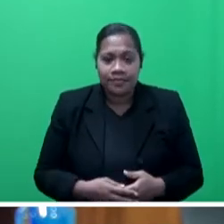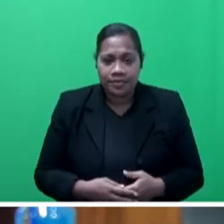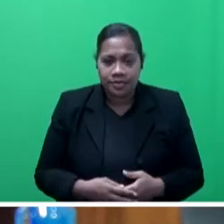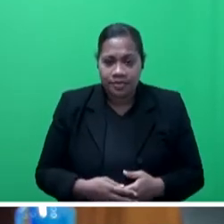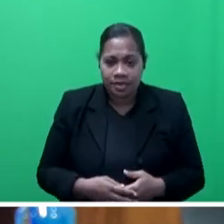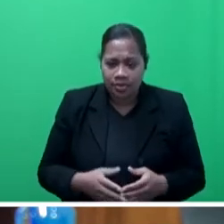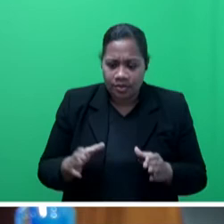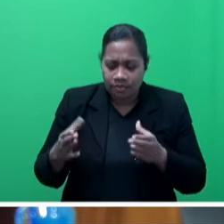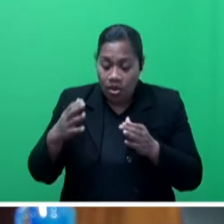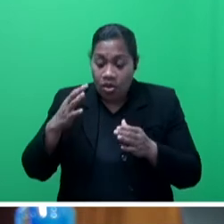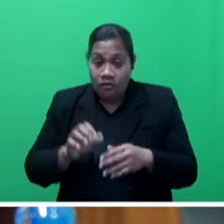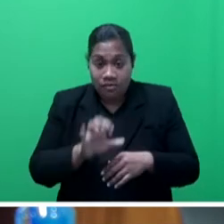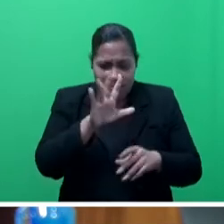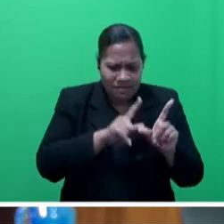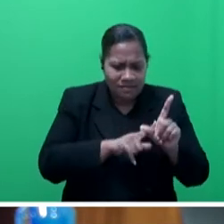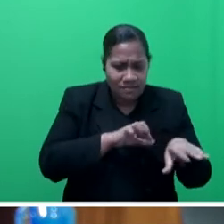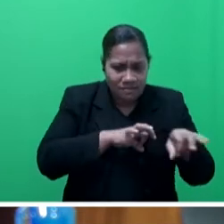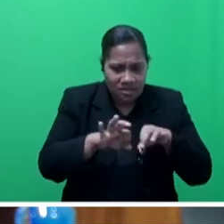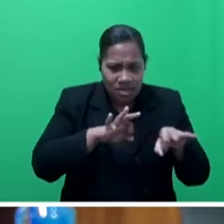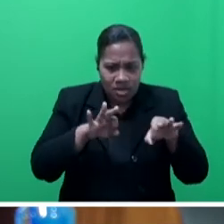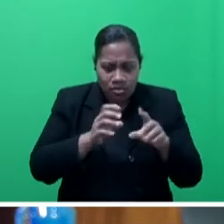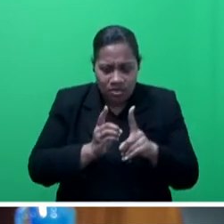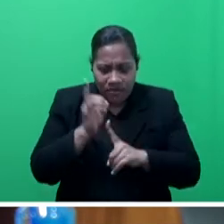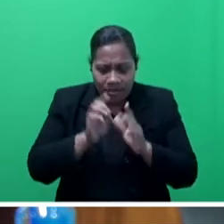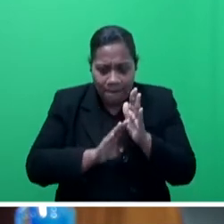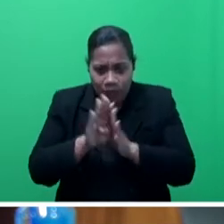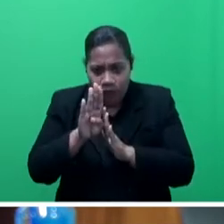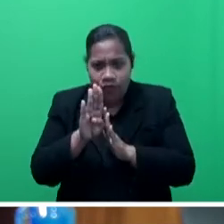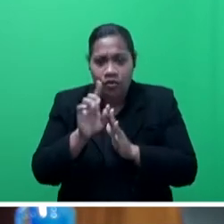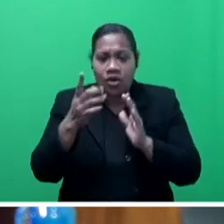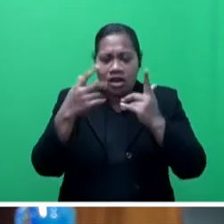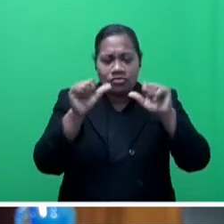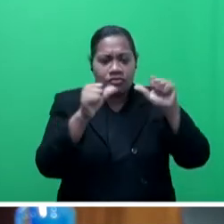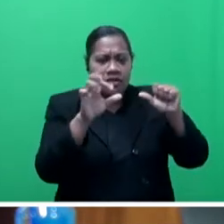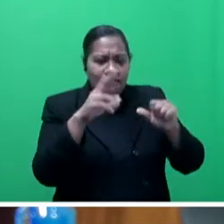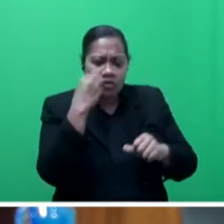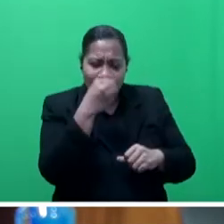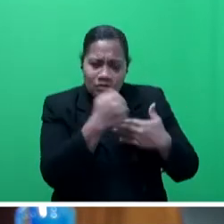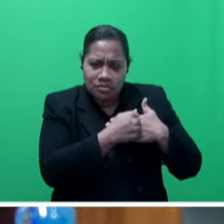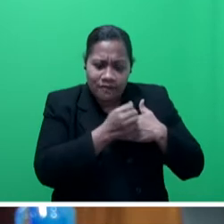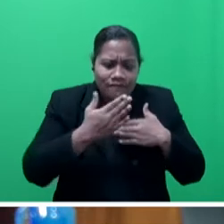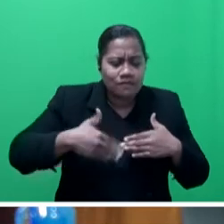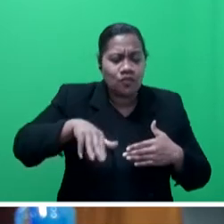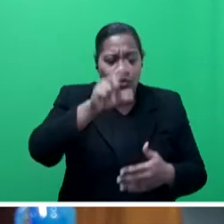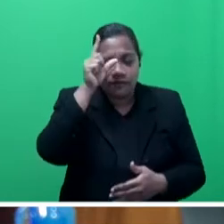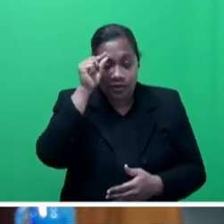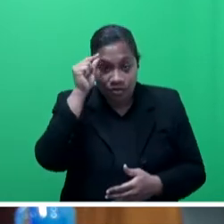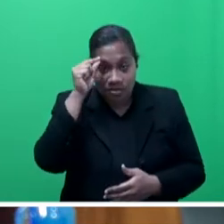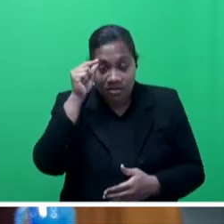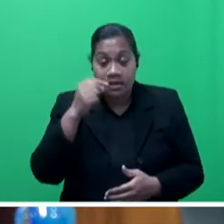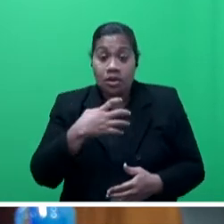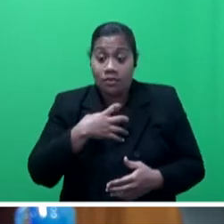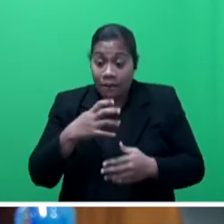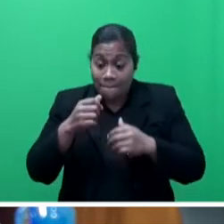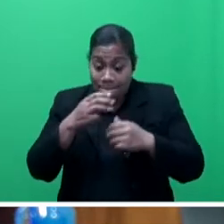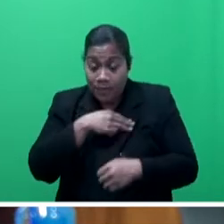plan to develop and boost the achievement of at least food security for all Fijians. And furthermore, the Ministry is also working